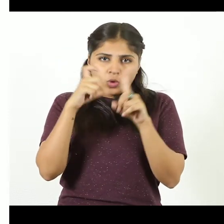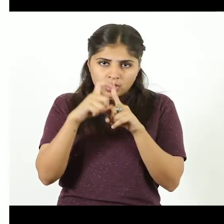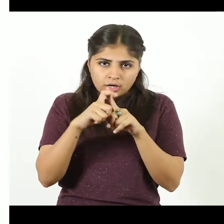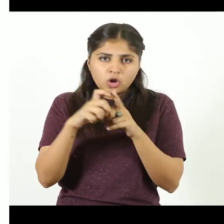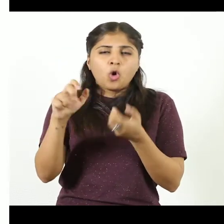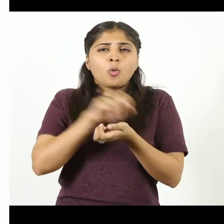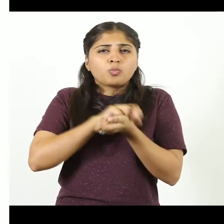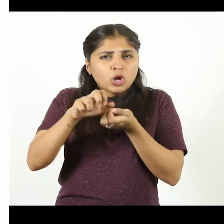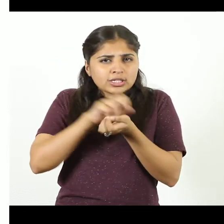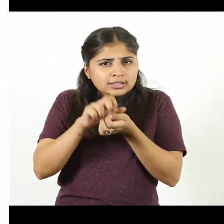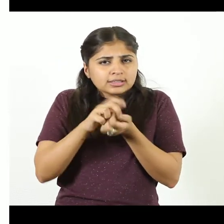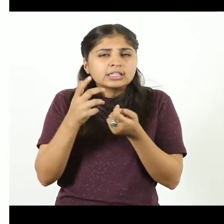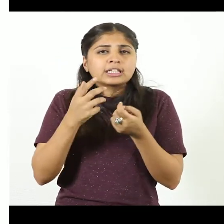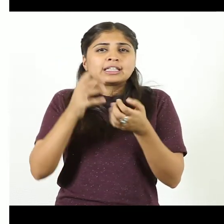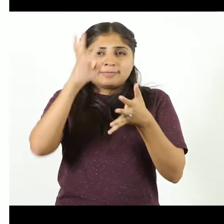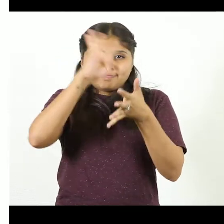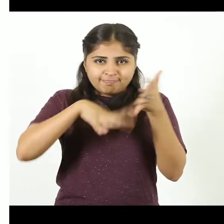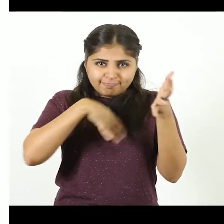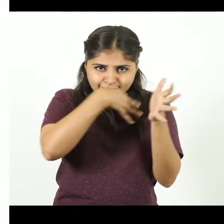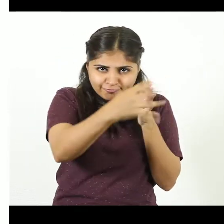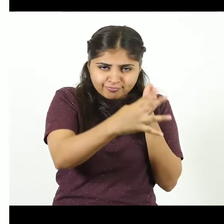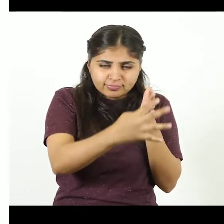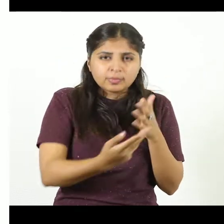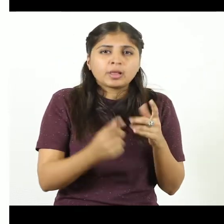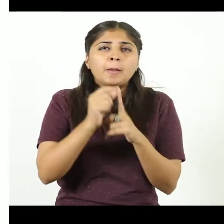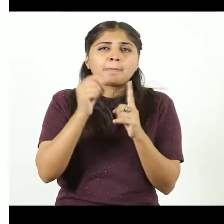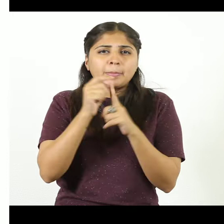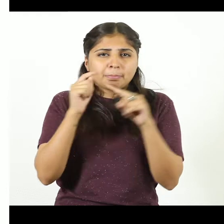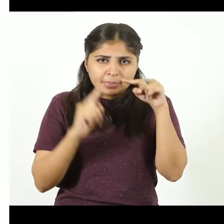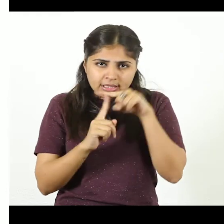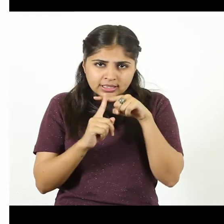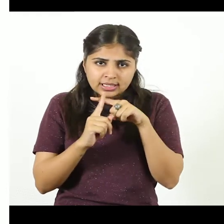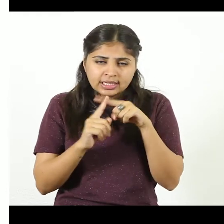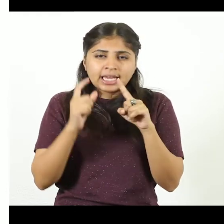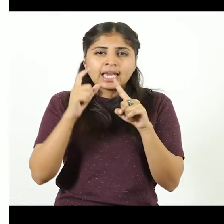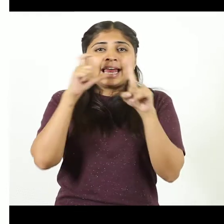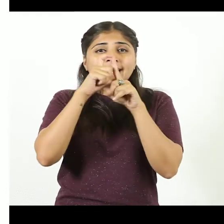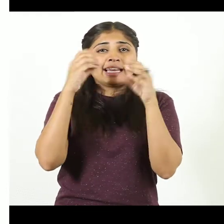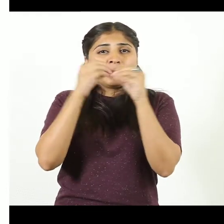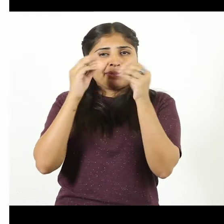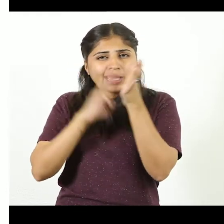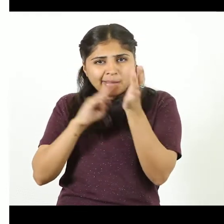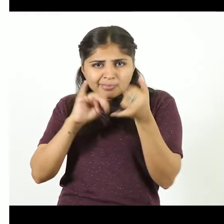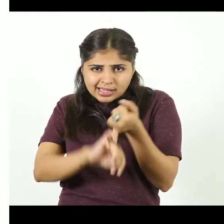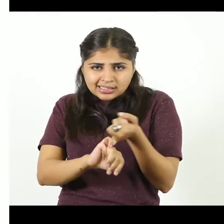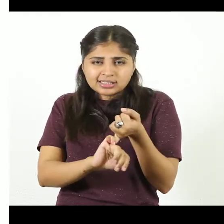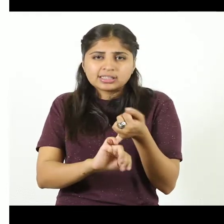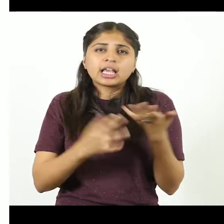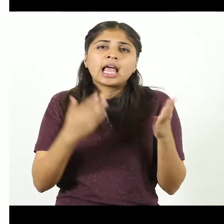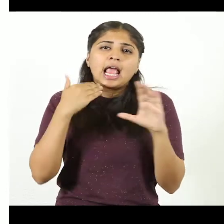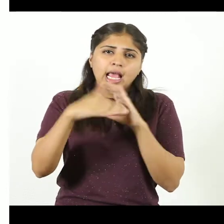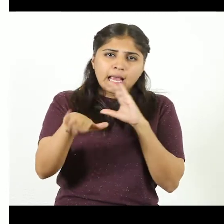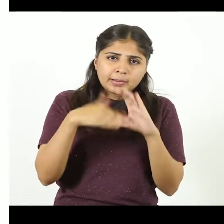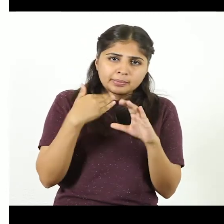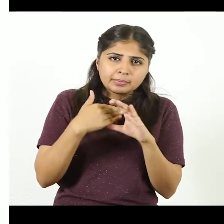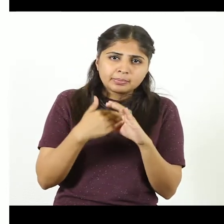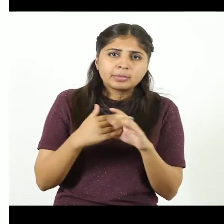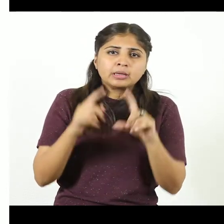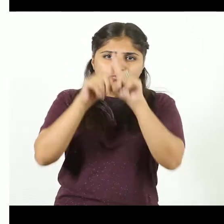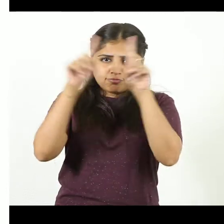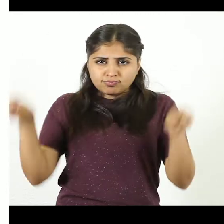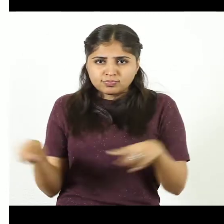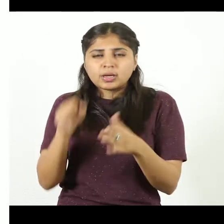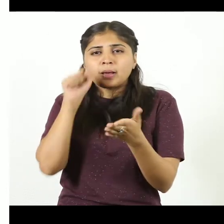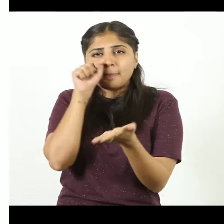word processing, spreadsheets, presentation, database management, email, desktop